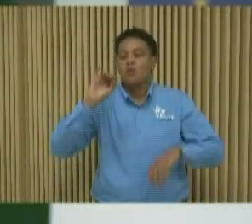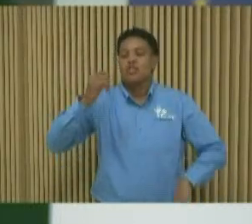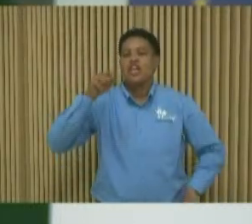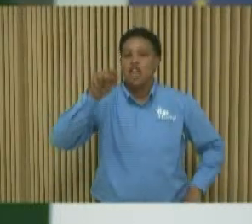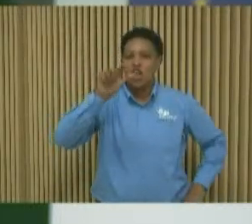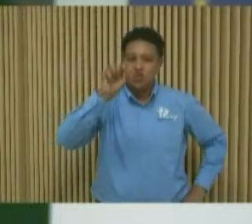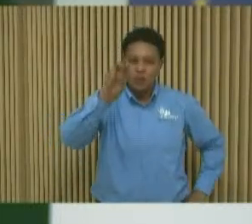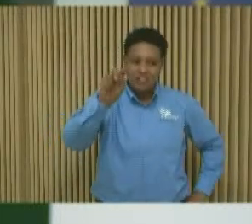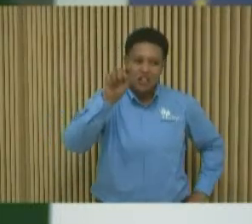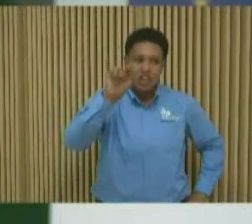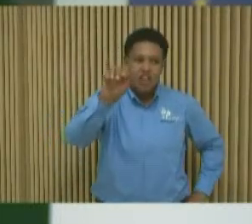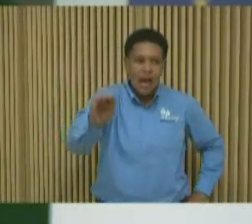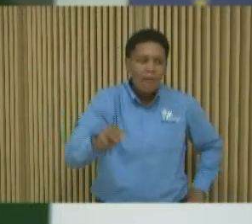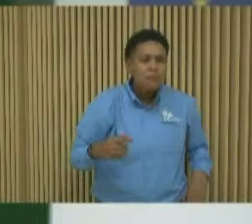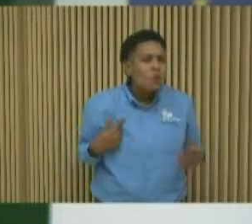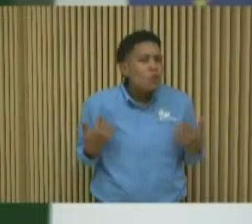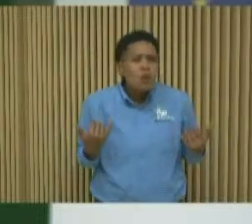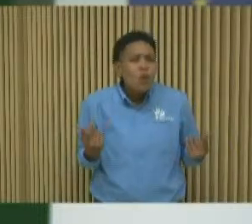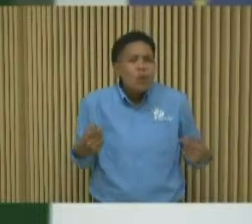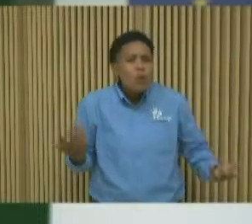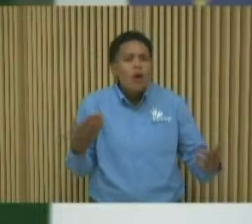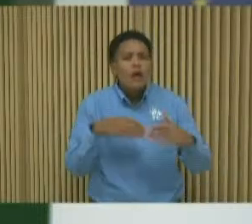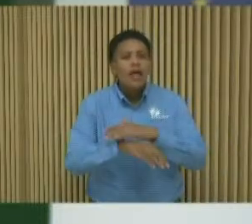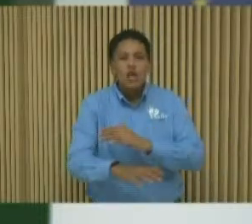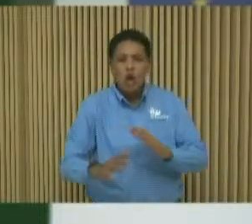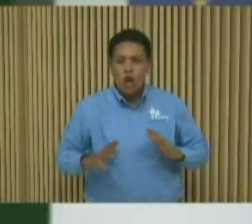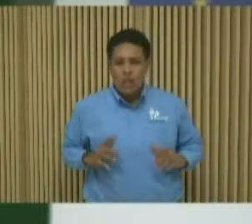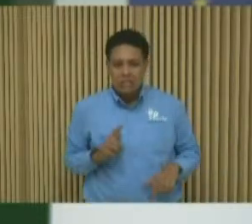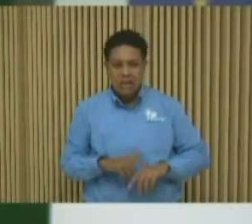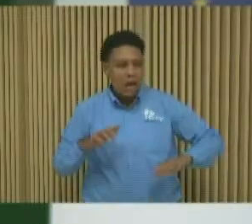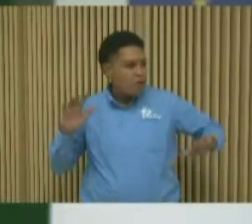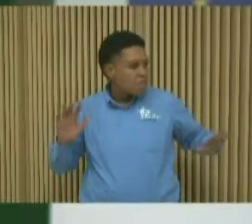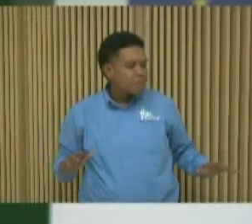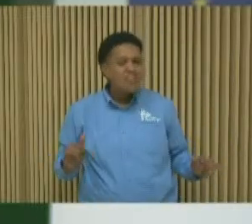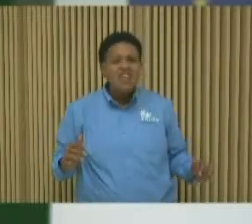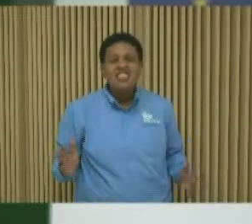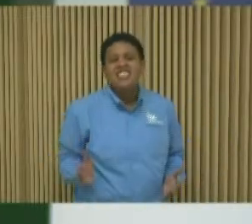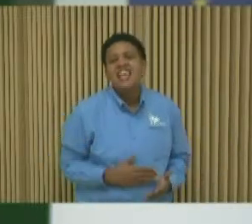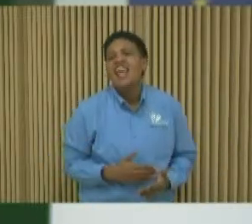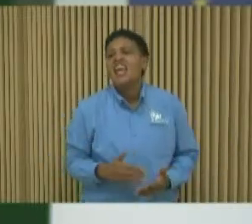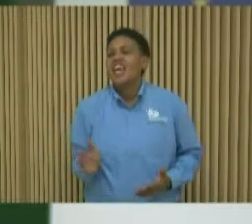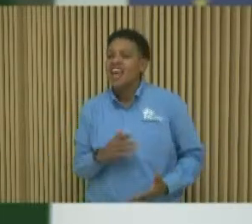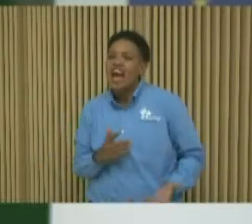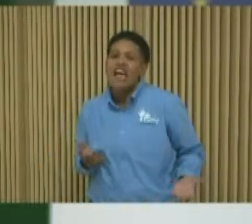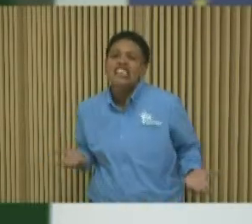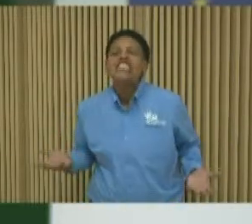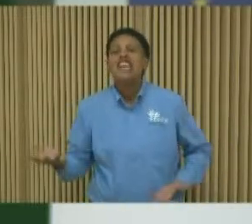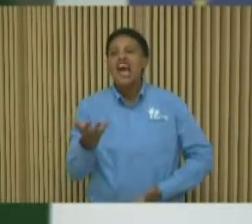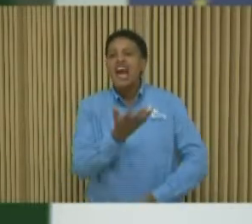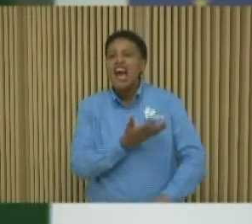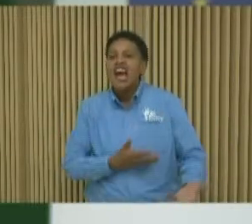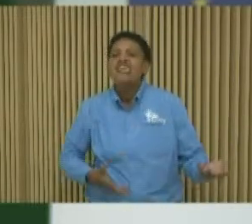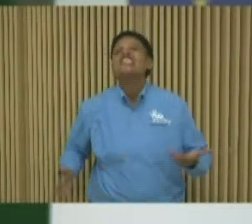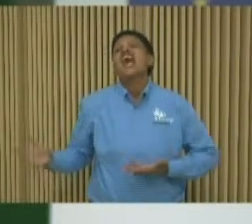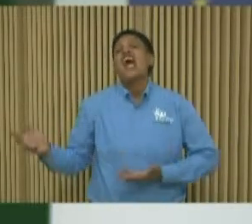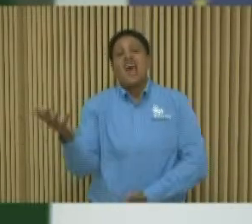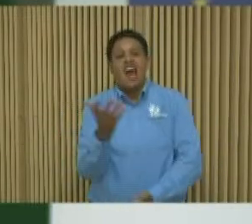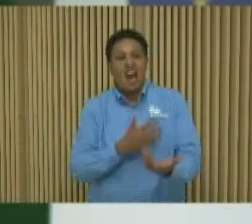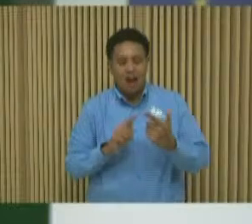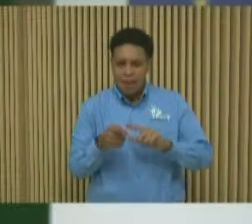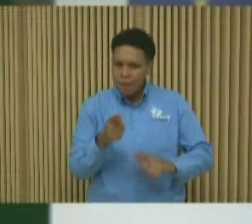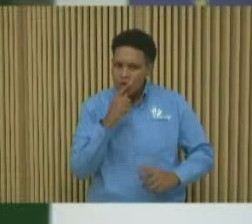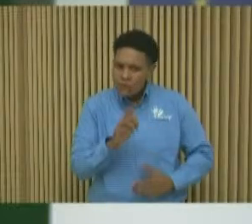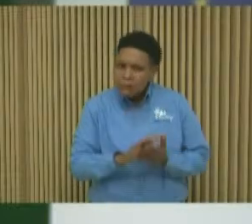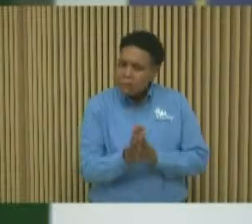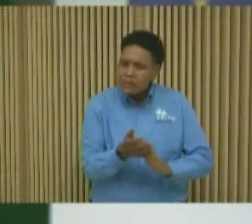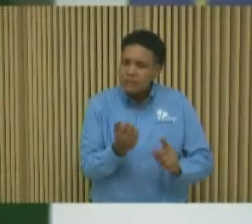moj.gov.jm. So we're about to enter the holiday season where we sing and talk a lot about peace. This is therefore an